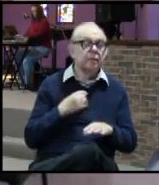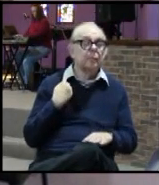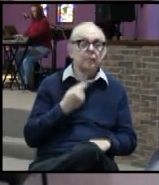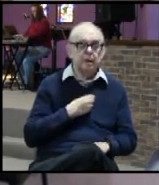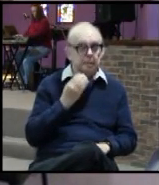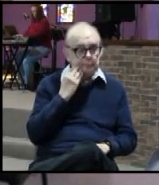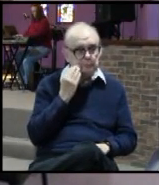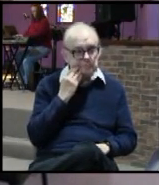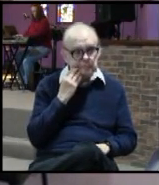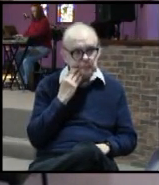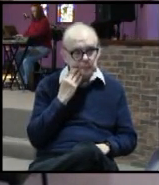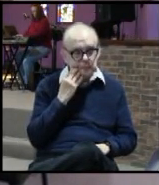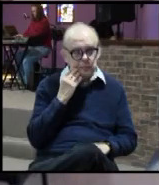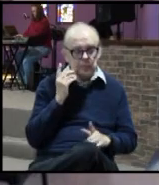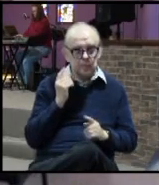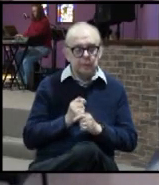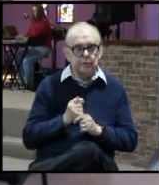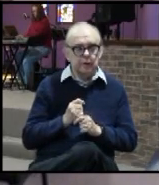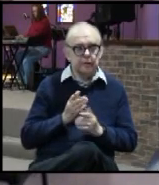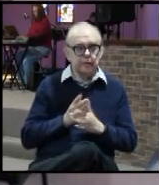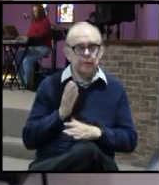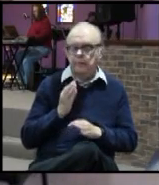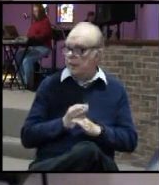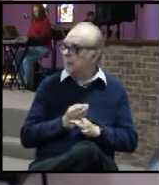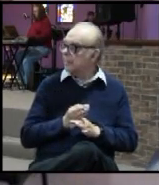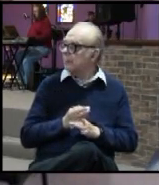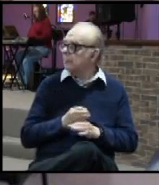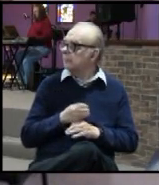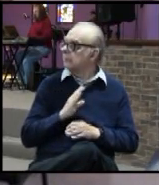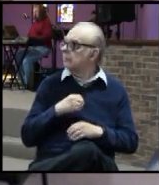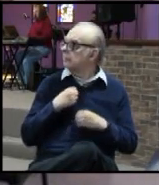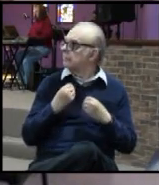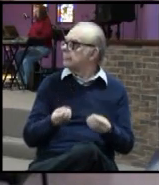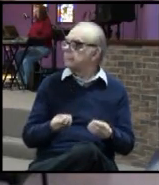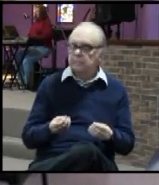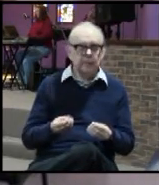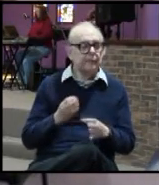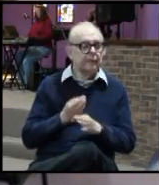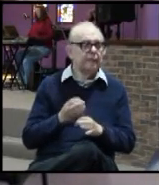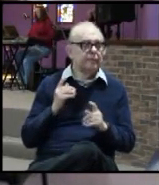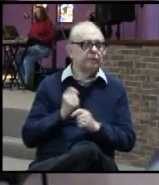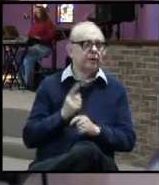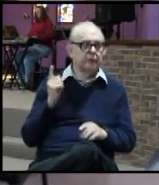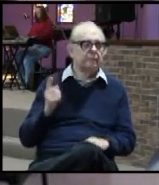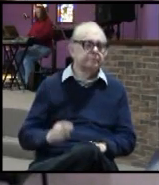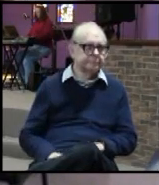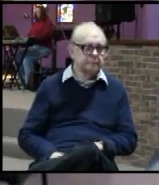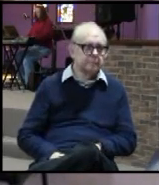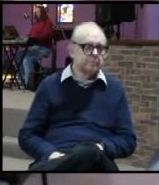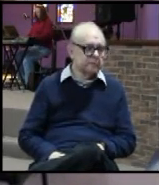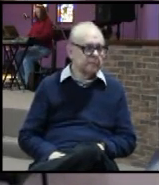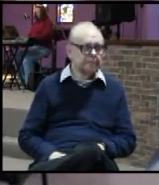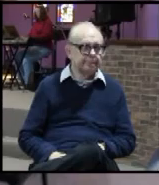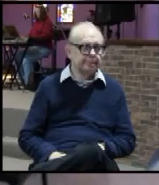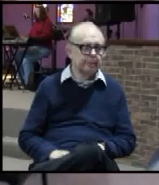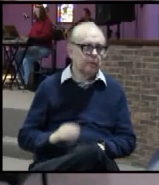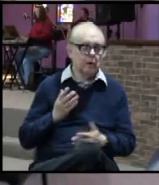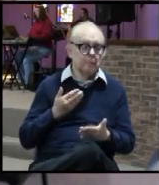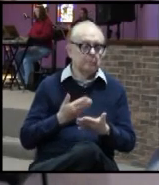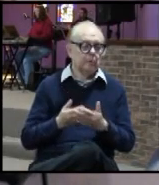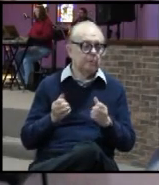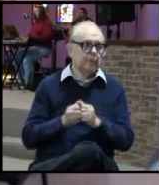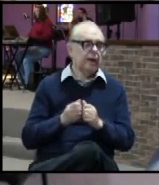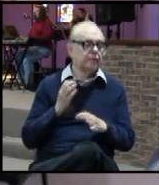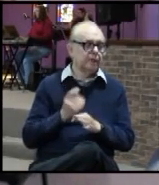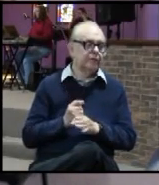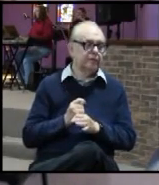says that we trust by faith. God has given you enough faith to trust him. You were born with it.